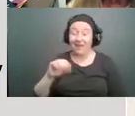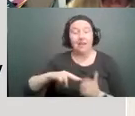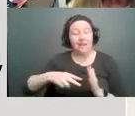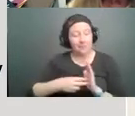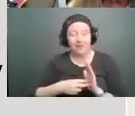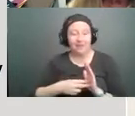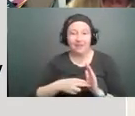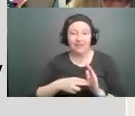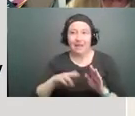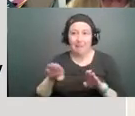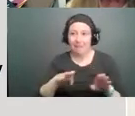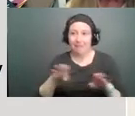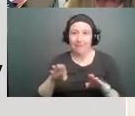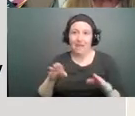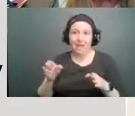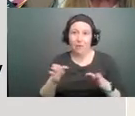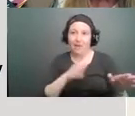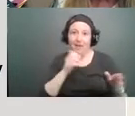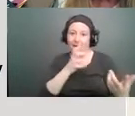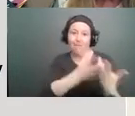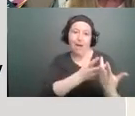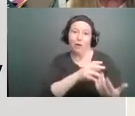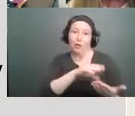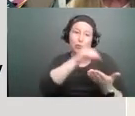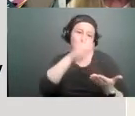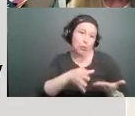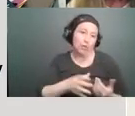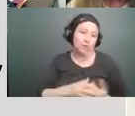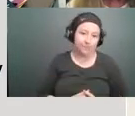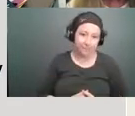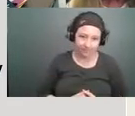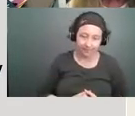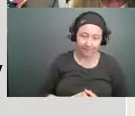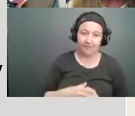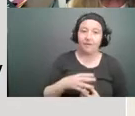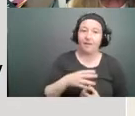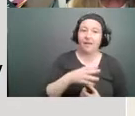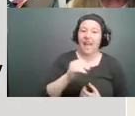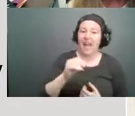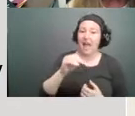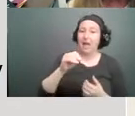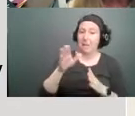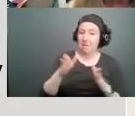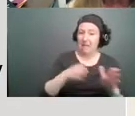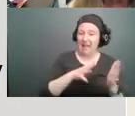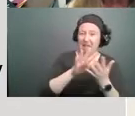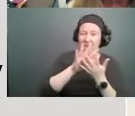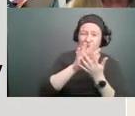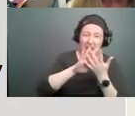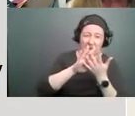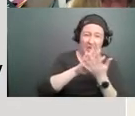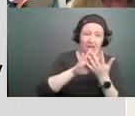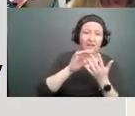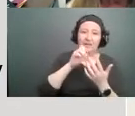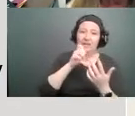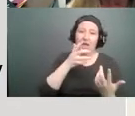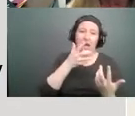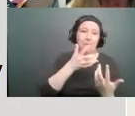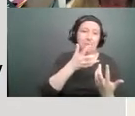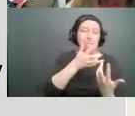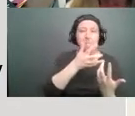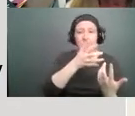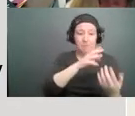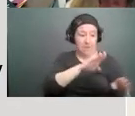plan. I like these next descriptions. The plan was vague and didn't match behaviors with specific interventions and